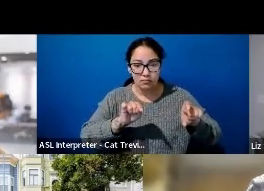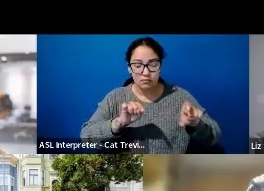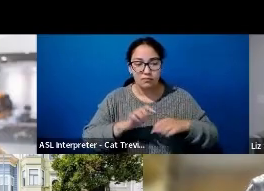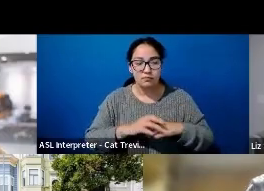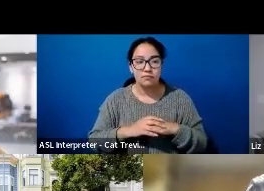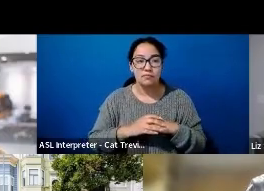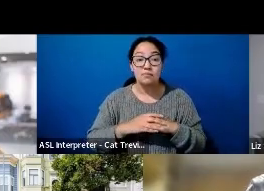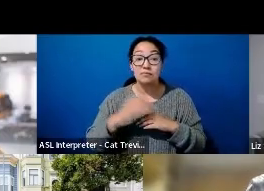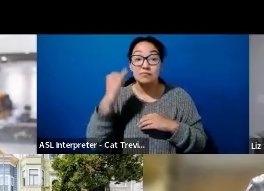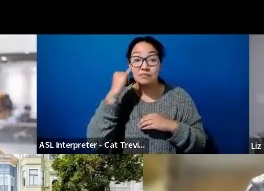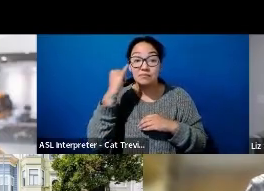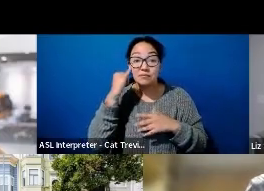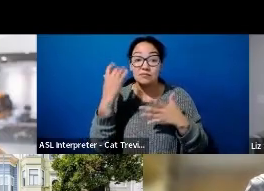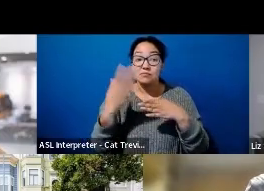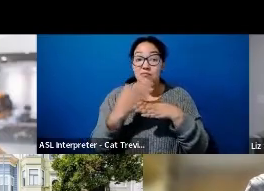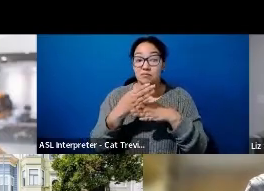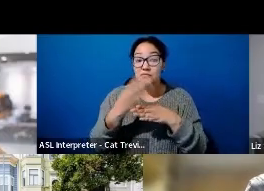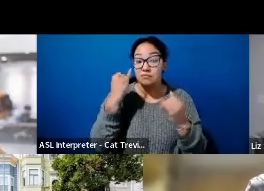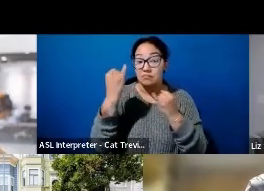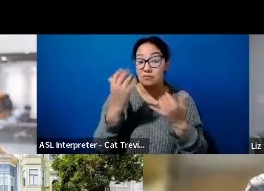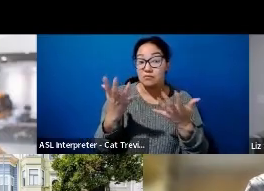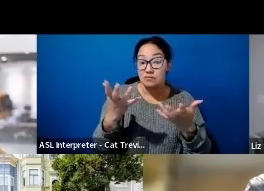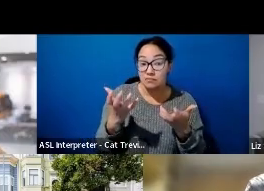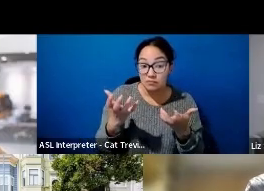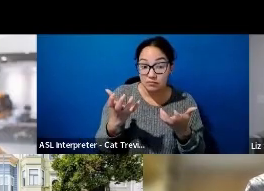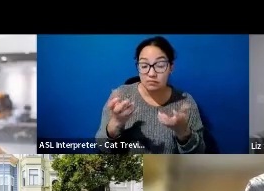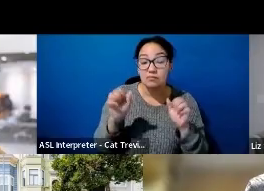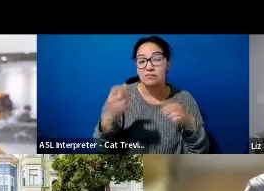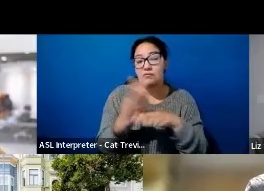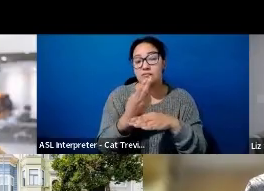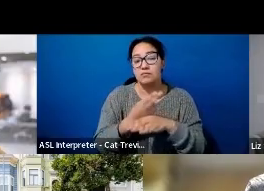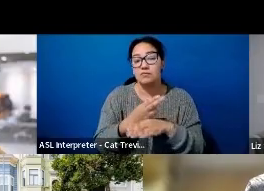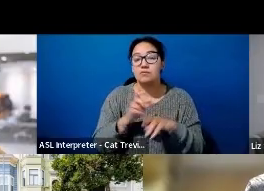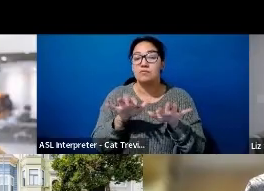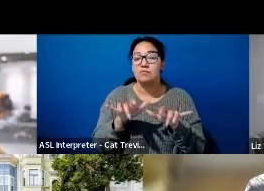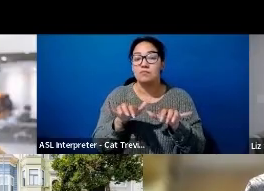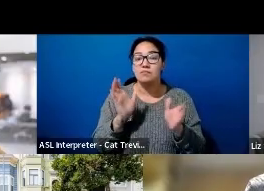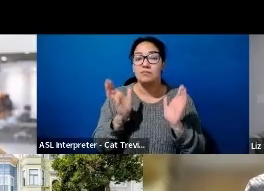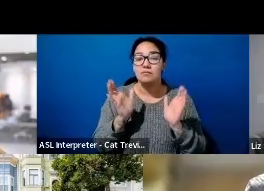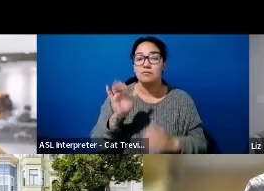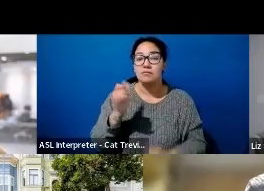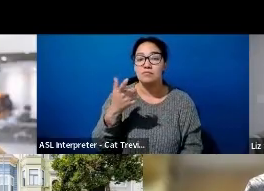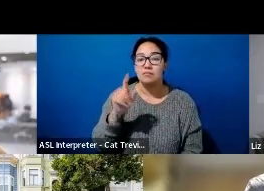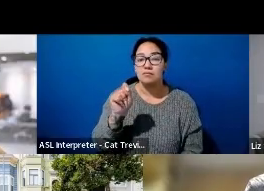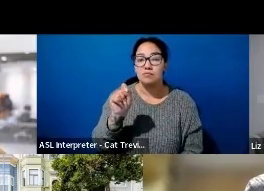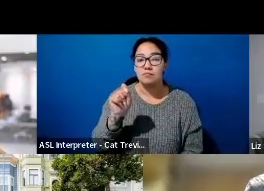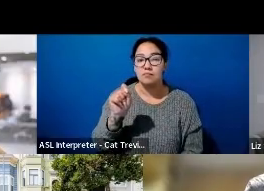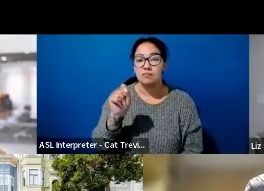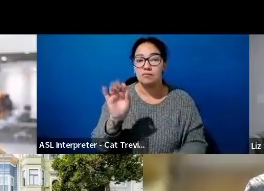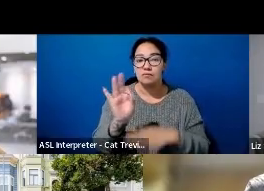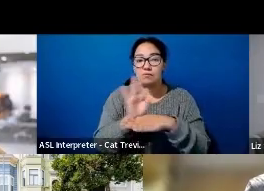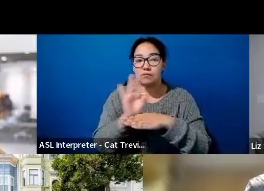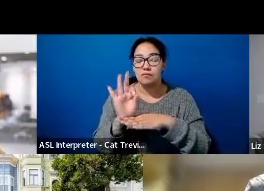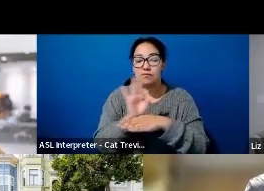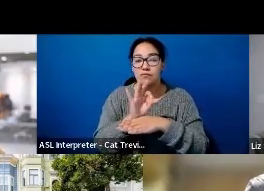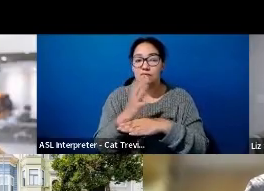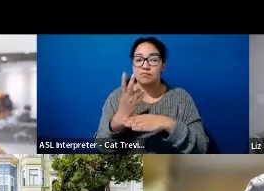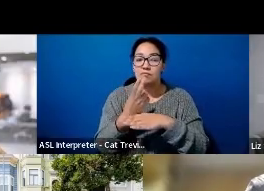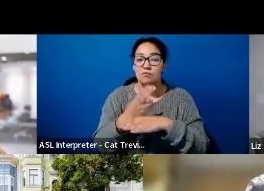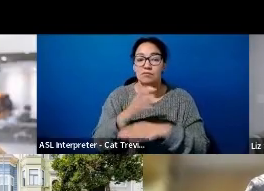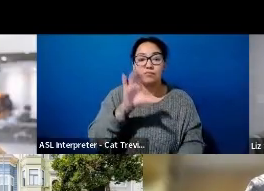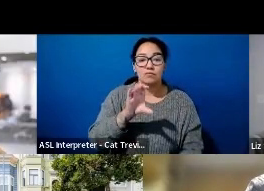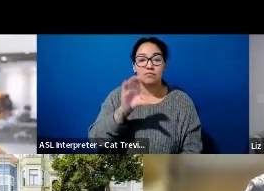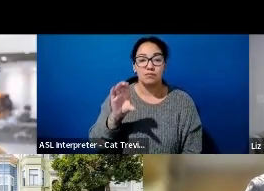If you'd like to share ideas, you can do that using the chat function. To turn on closed